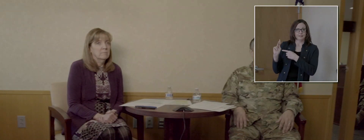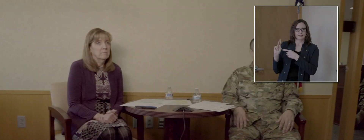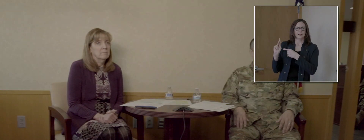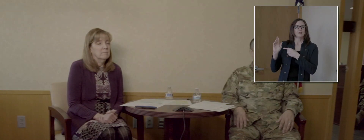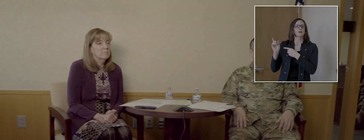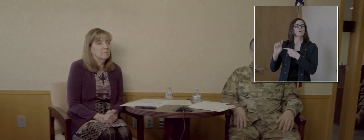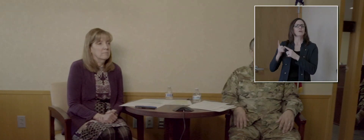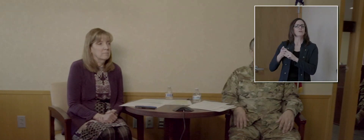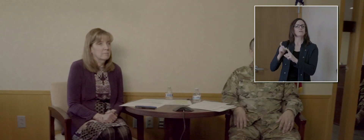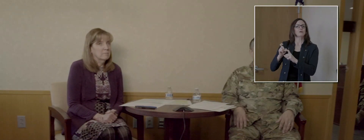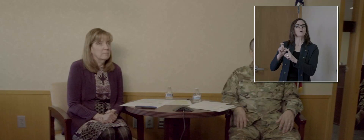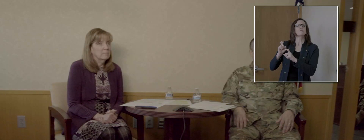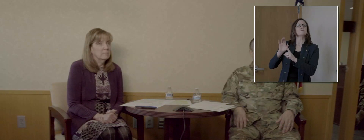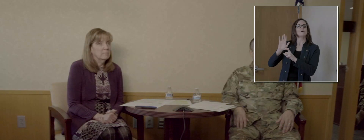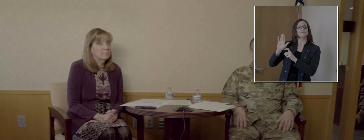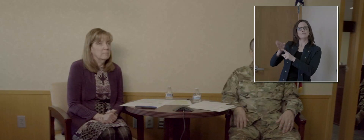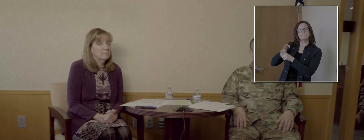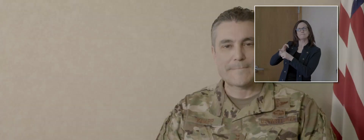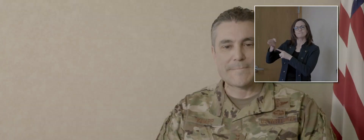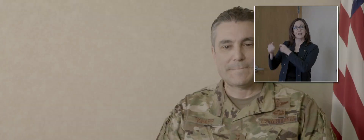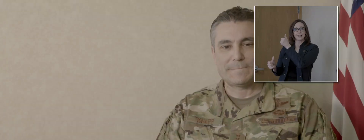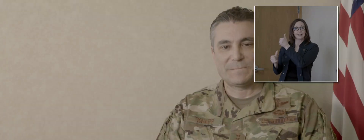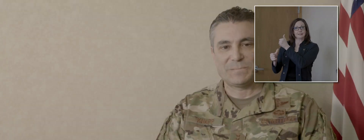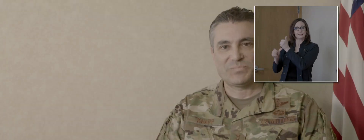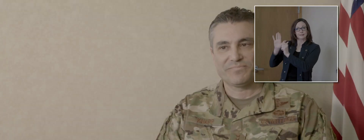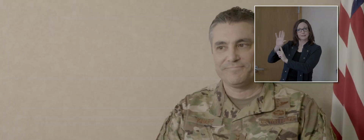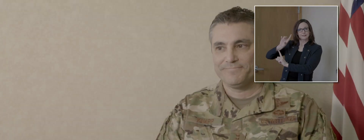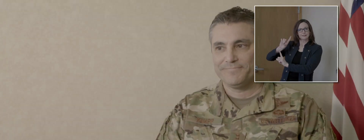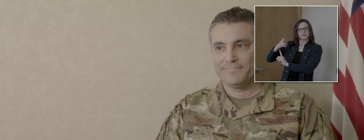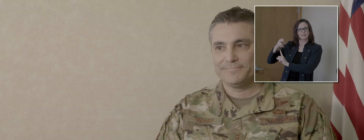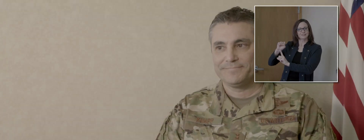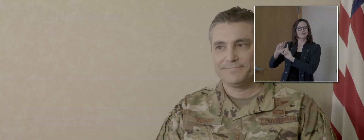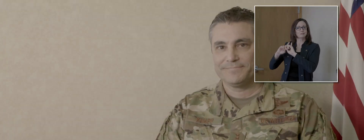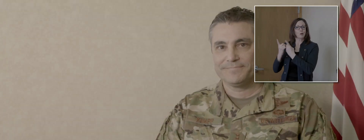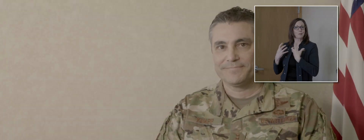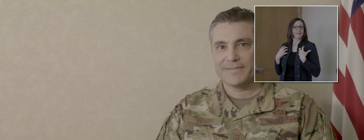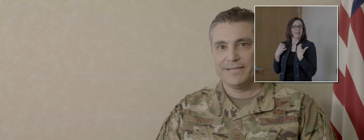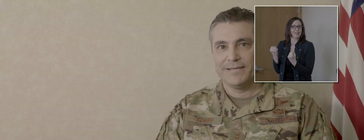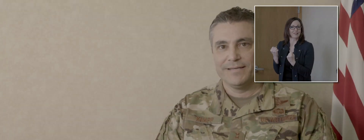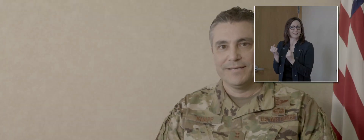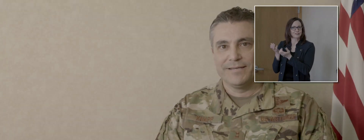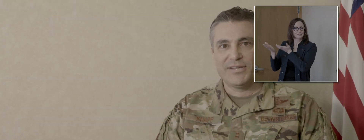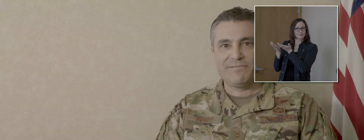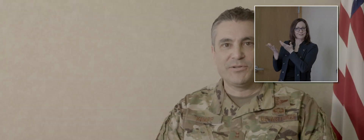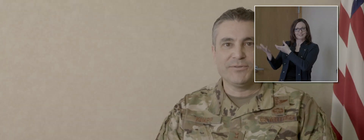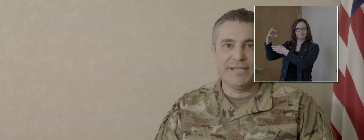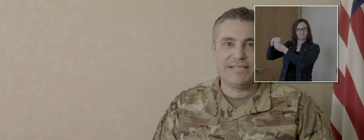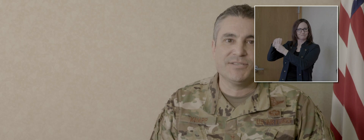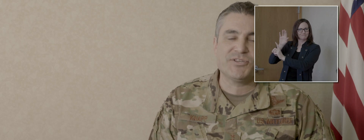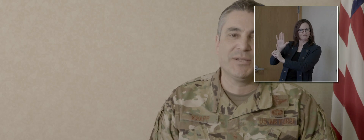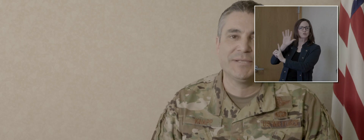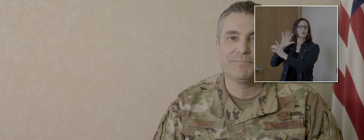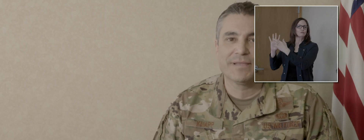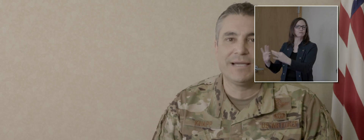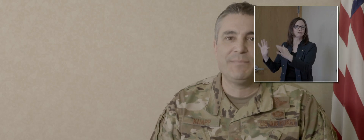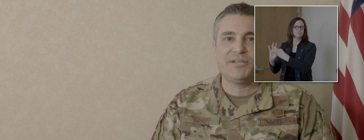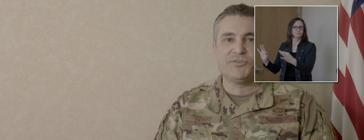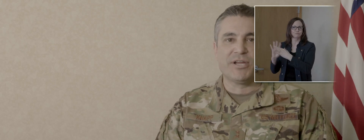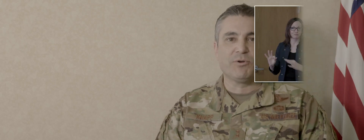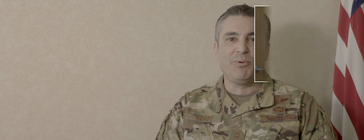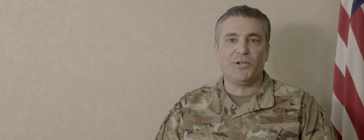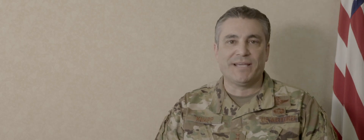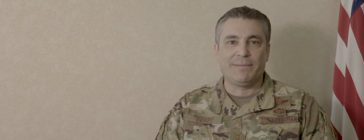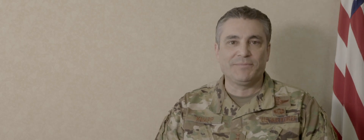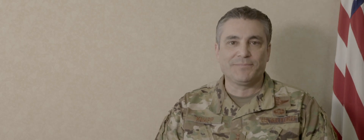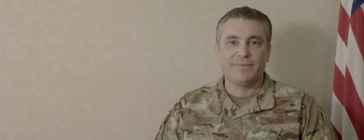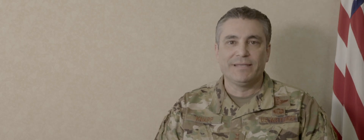will go first to Major General Paul Knapp, Wisconsin's Adjutant General. Good afternoon, ladies and gentlemen. I'm Major